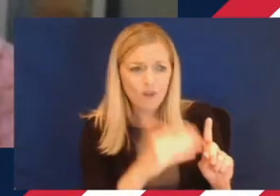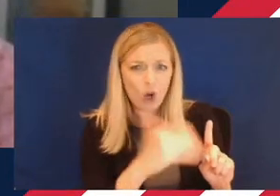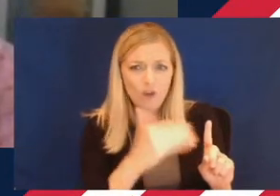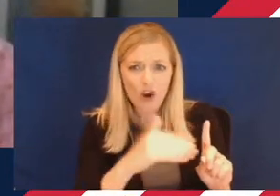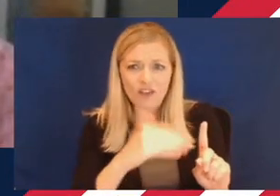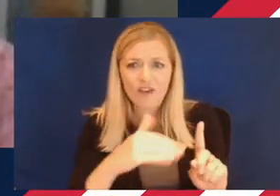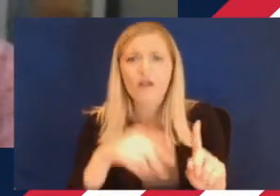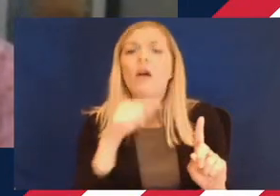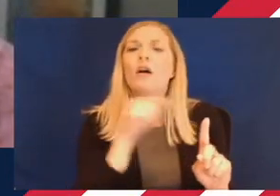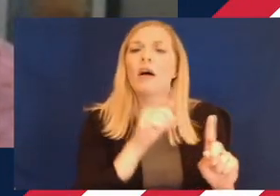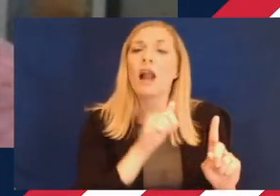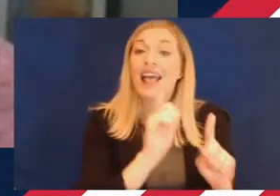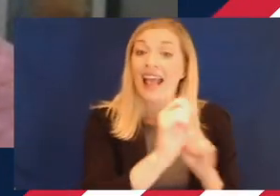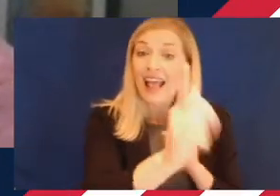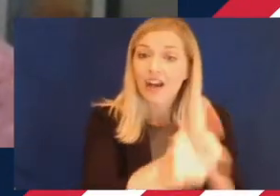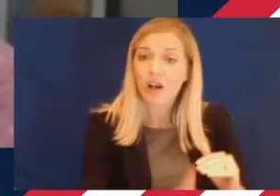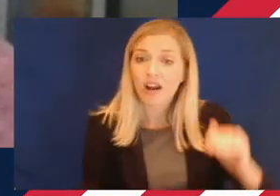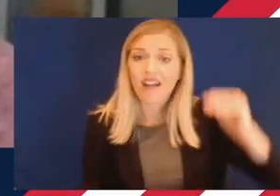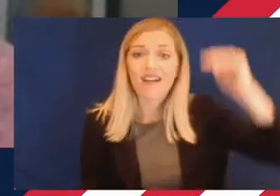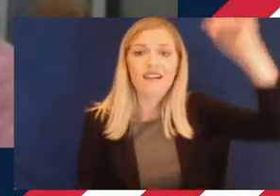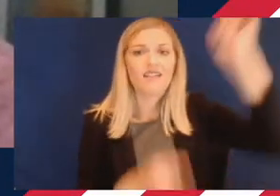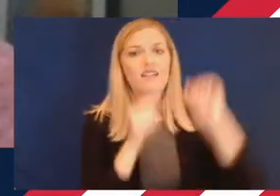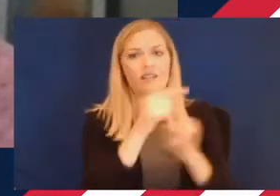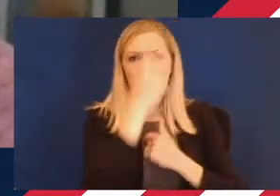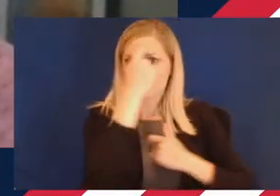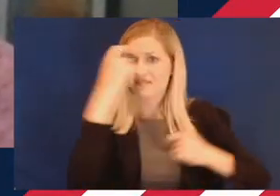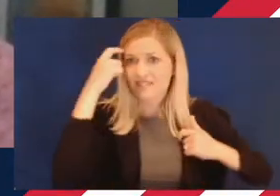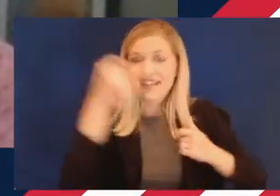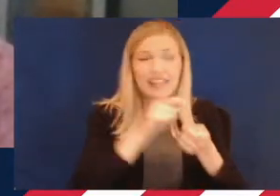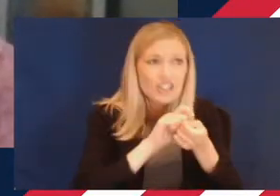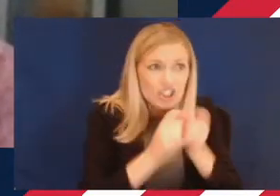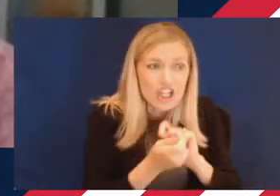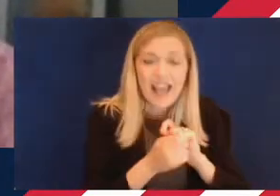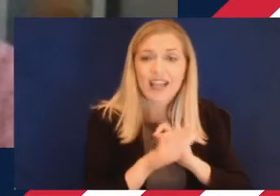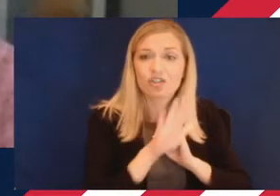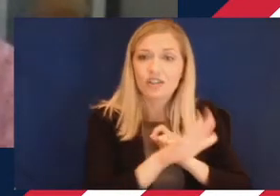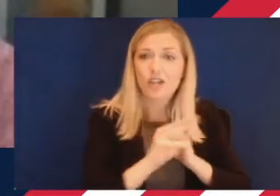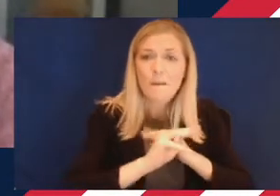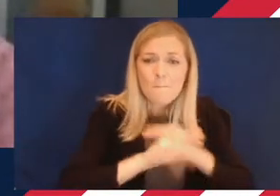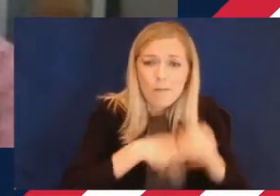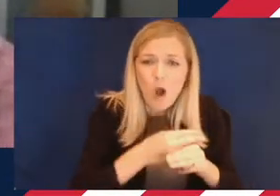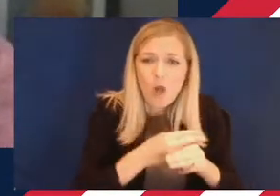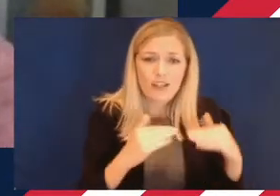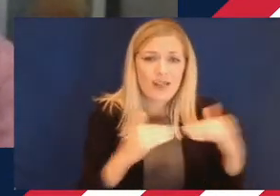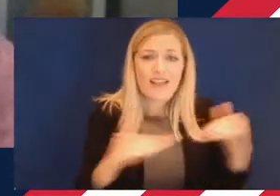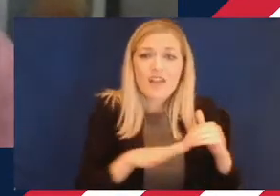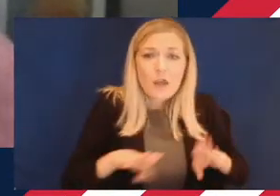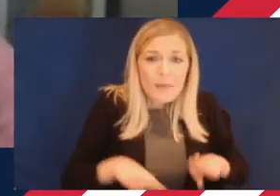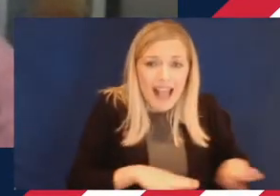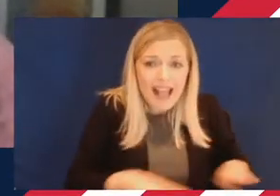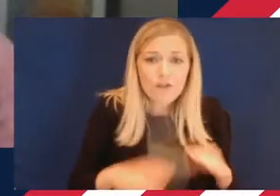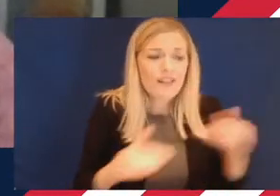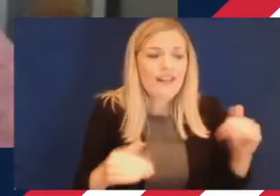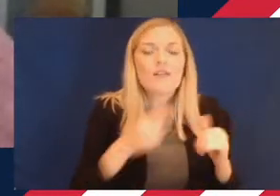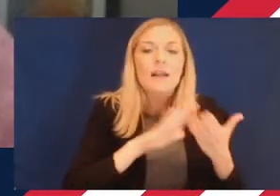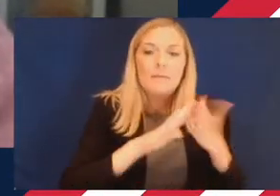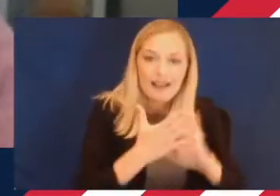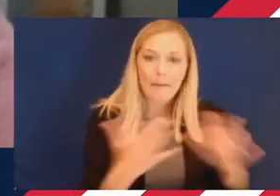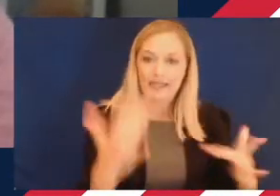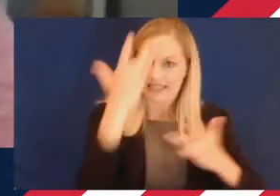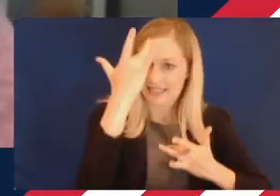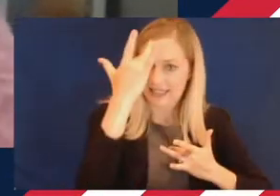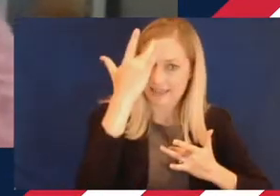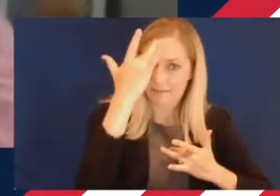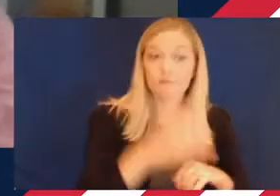pressures change children at the molecular, cellular, behavioral level and make them sick. Exposure to, say, 6 or